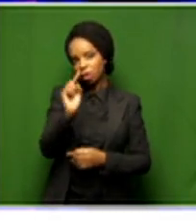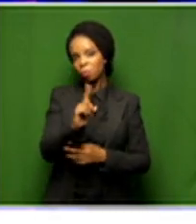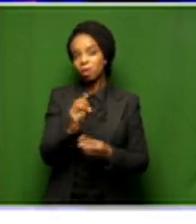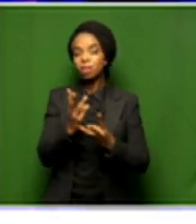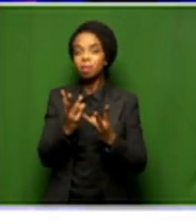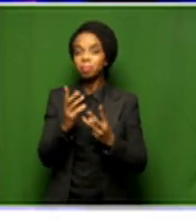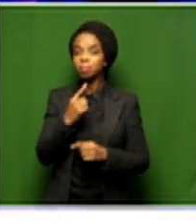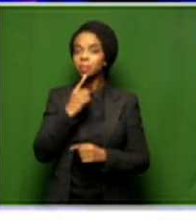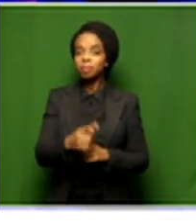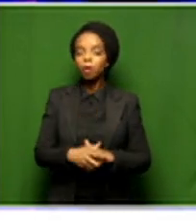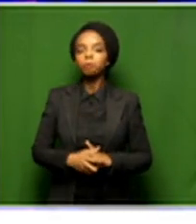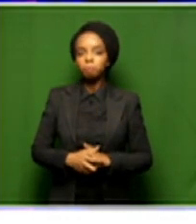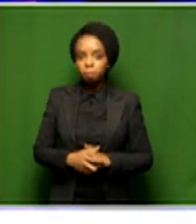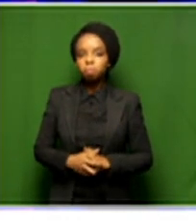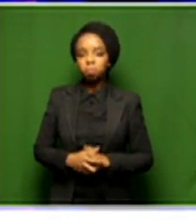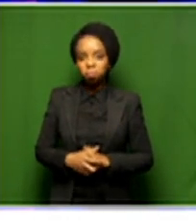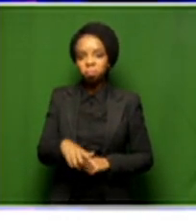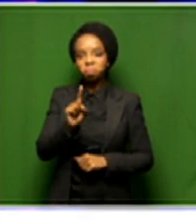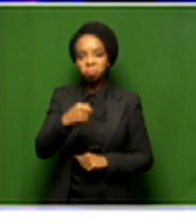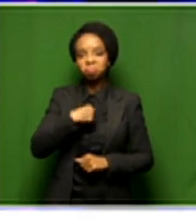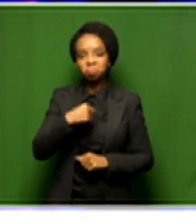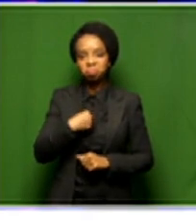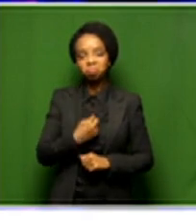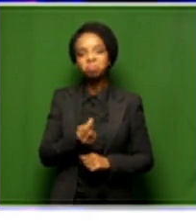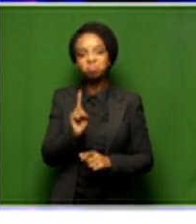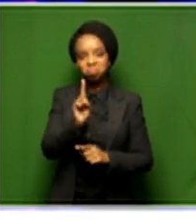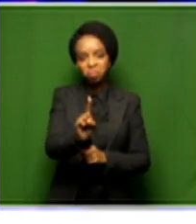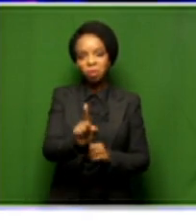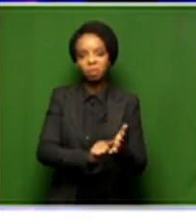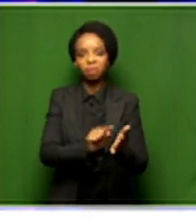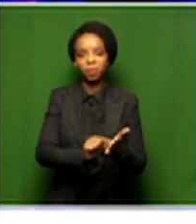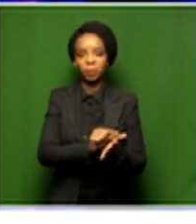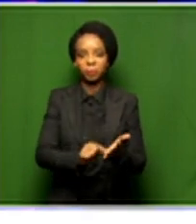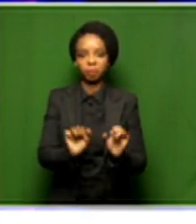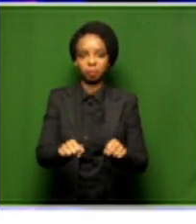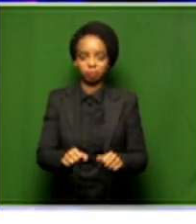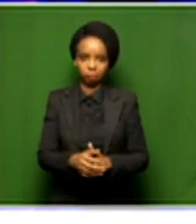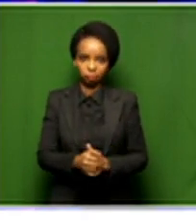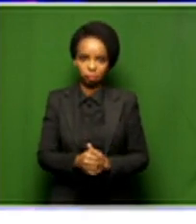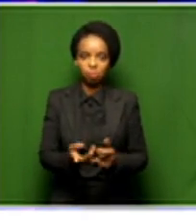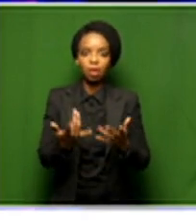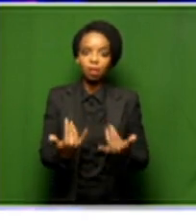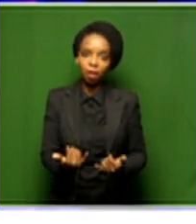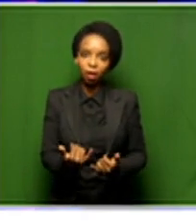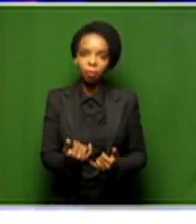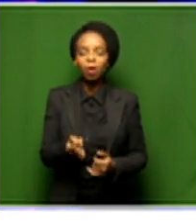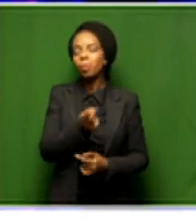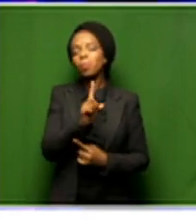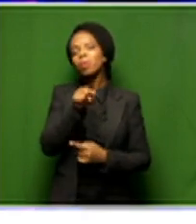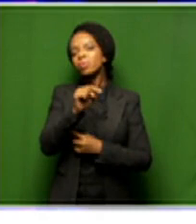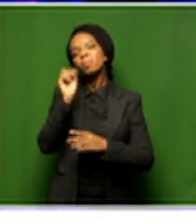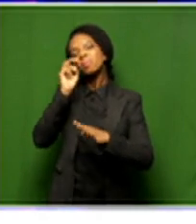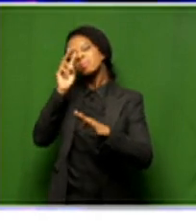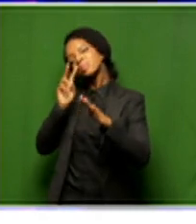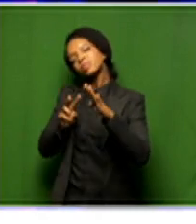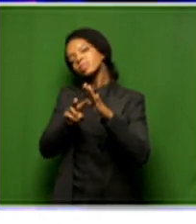and say, right, this is it. I'm going to go out there. And this leads me to the talk of turnout. What are you predicting? I